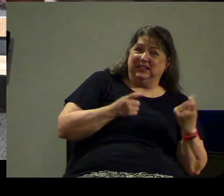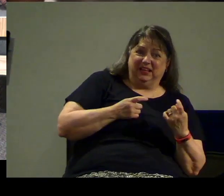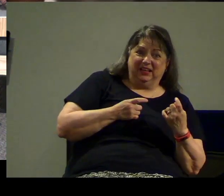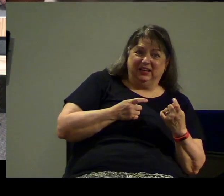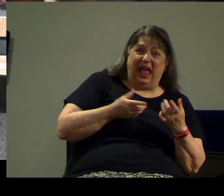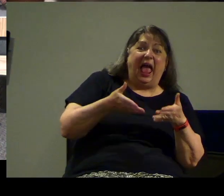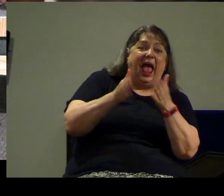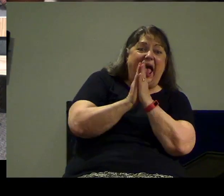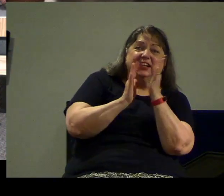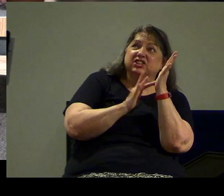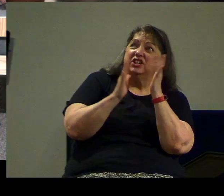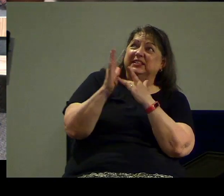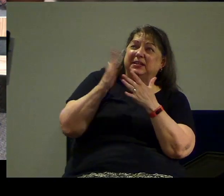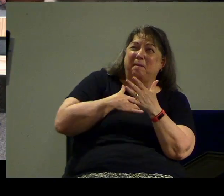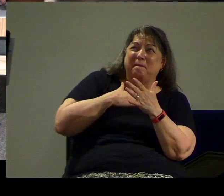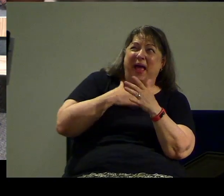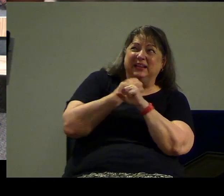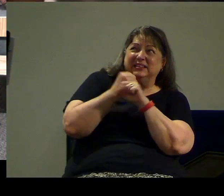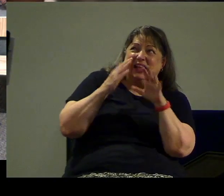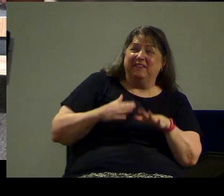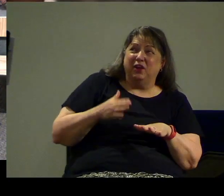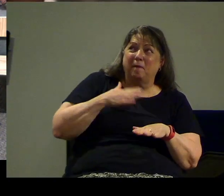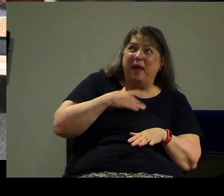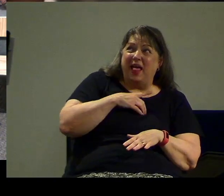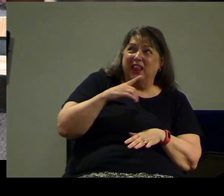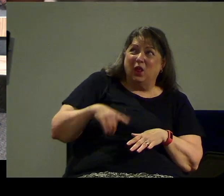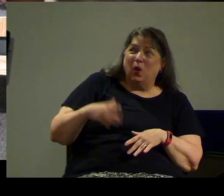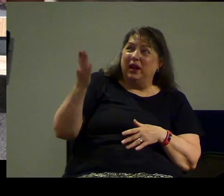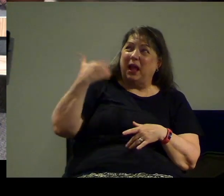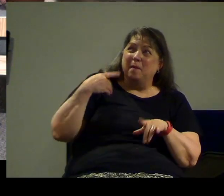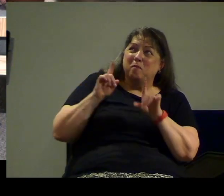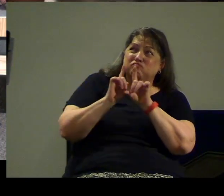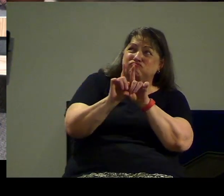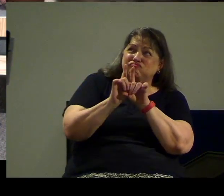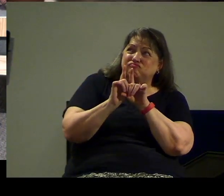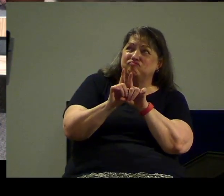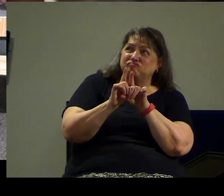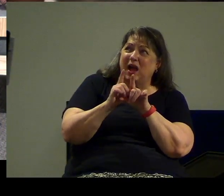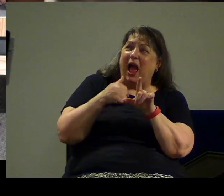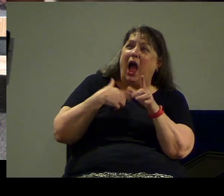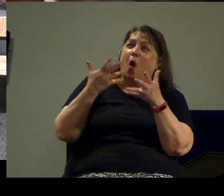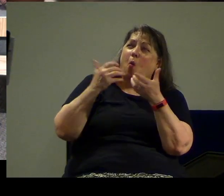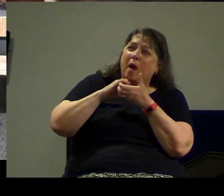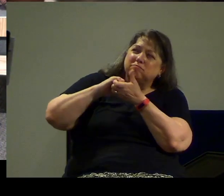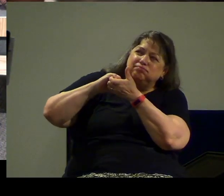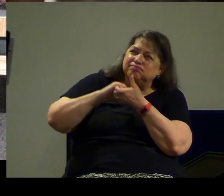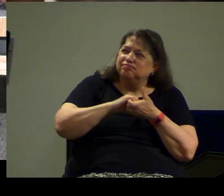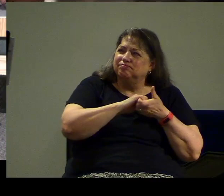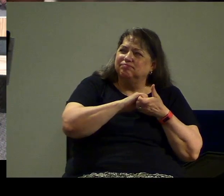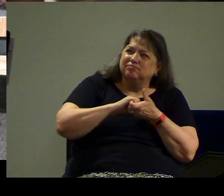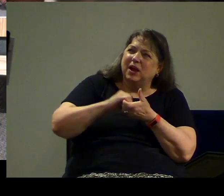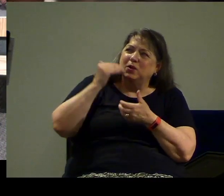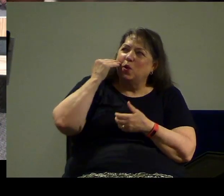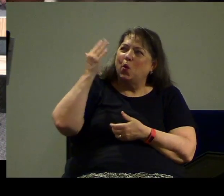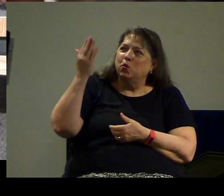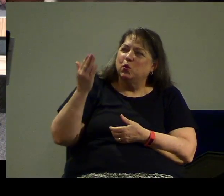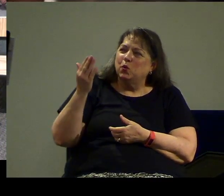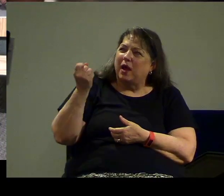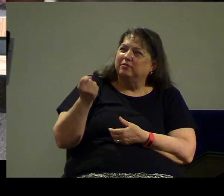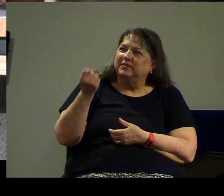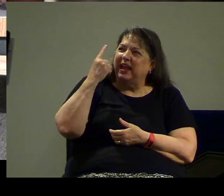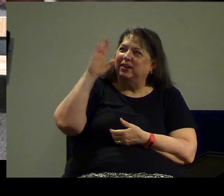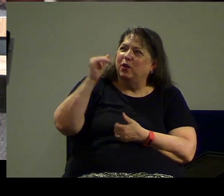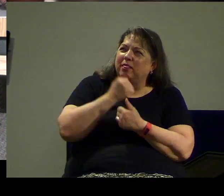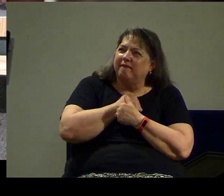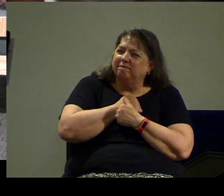and your Lord. Ask him to walk with you that you may know him and love him and understand his love for you. And